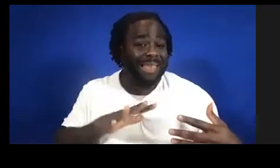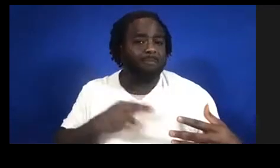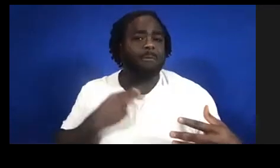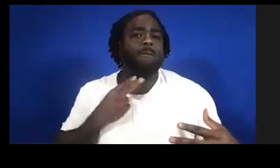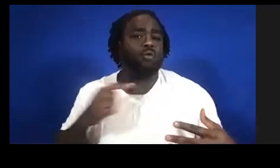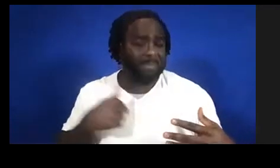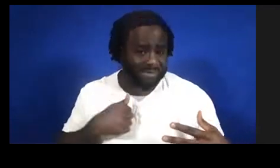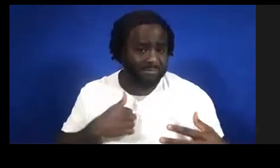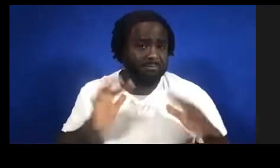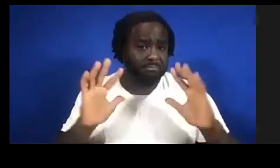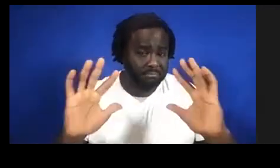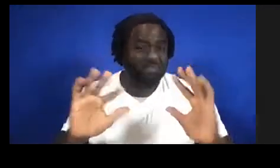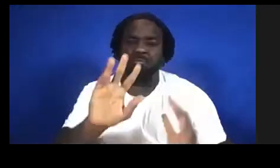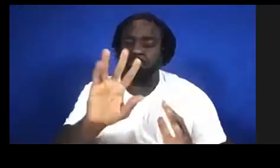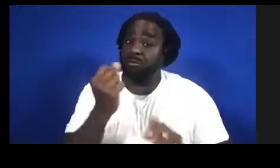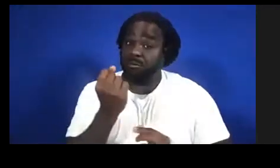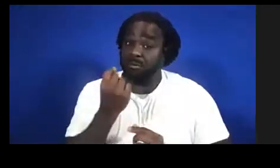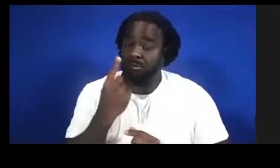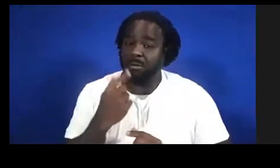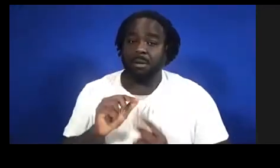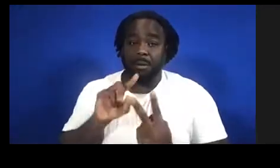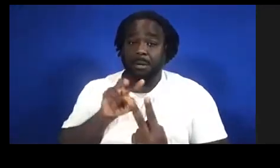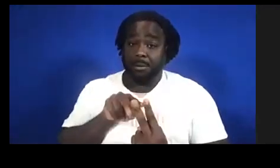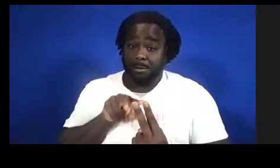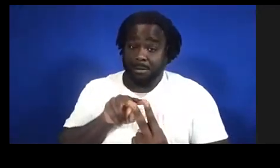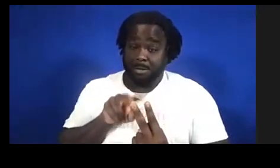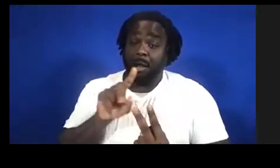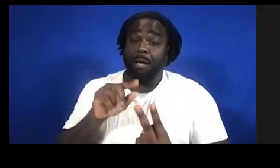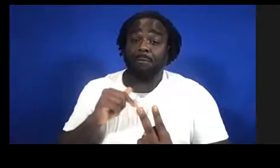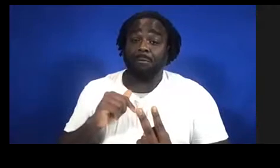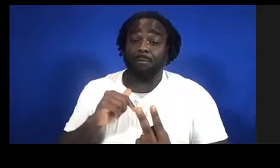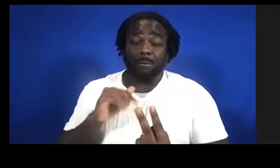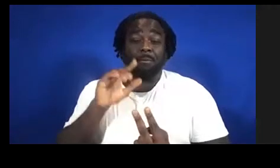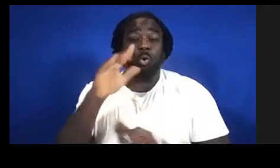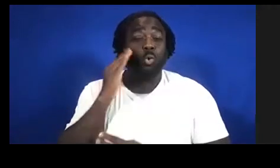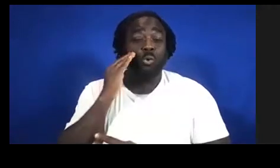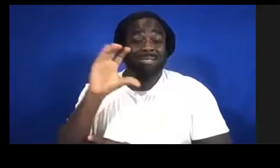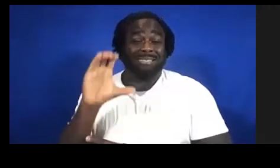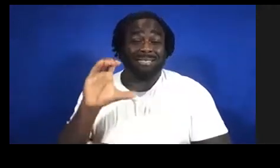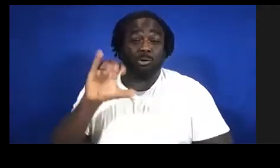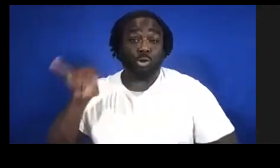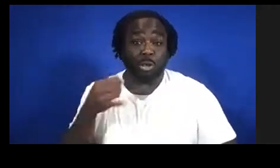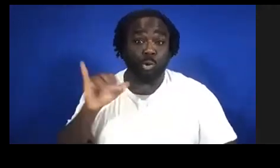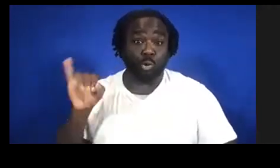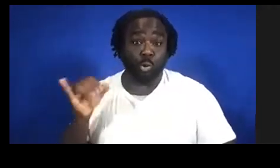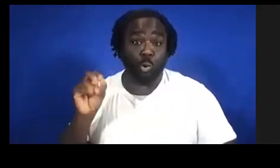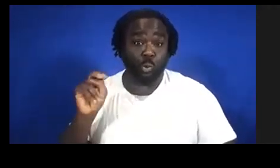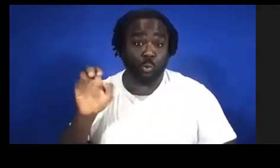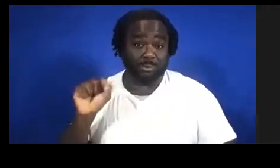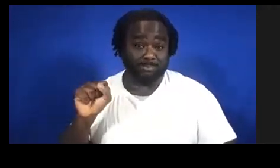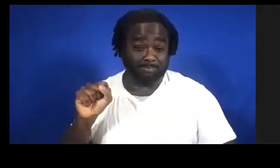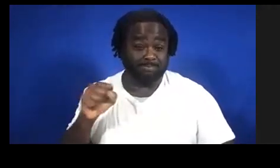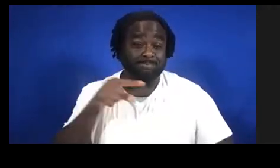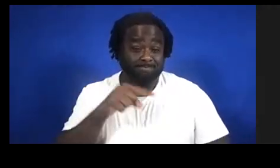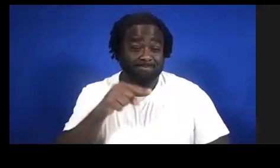Sometimes, I get stuck and I'll pull in, who they got. And sometimes it's a white male interpreter.